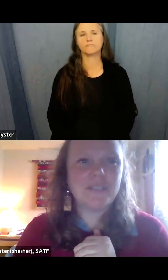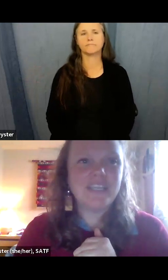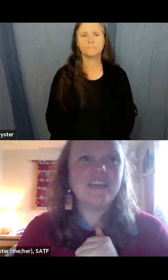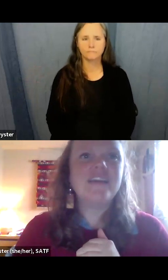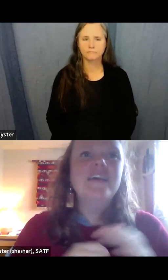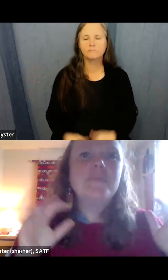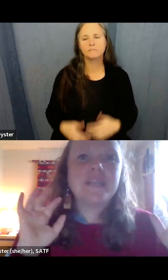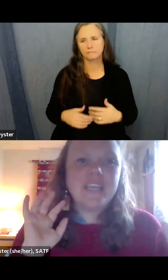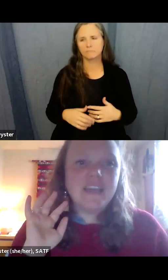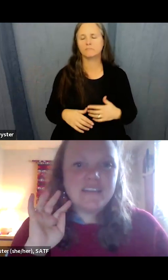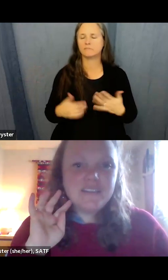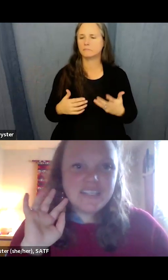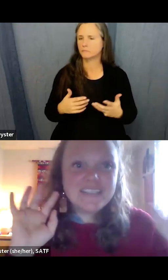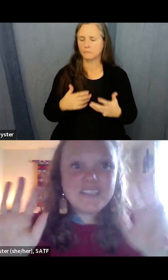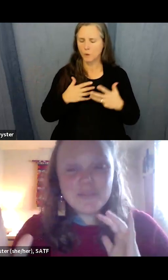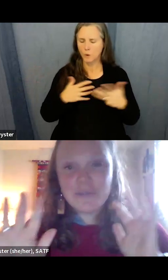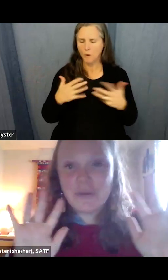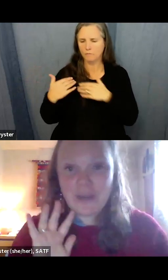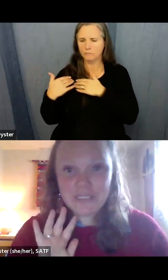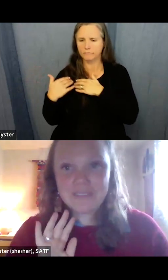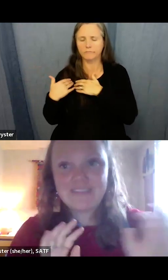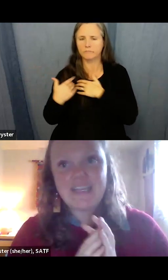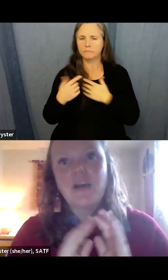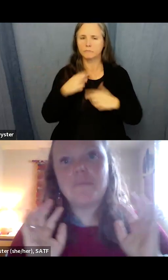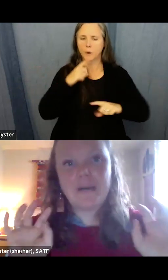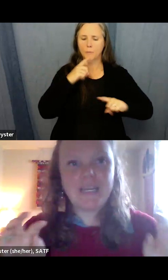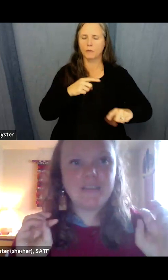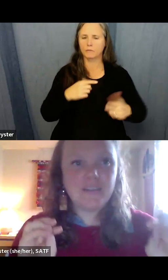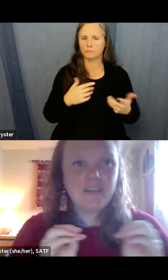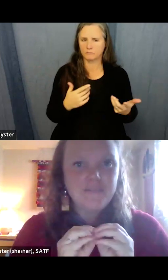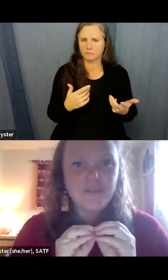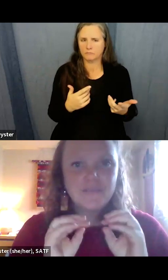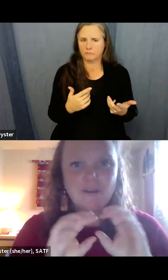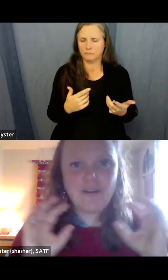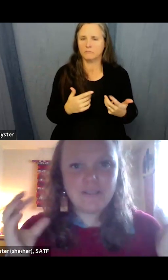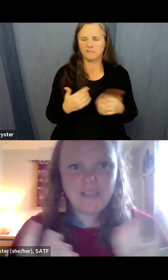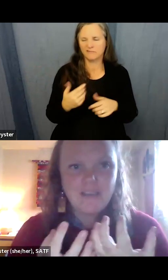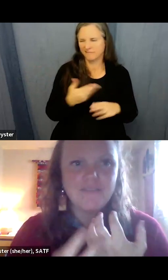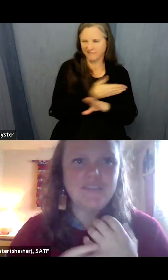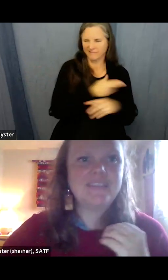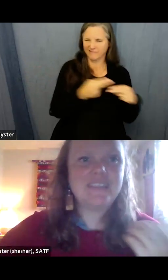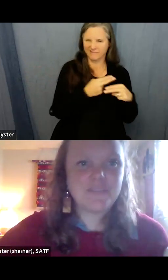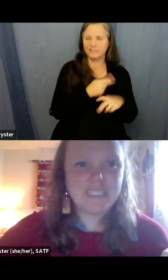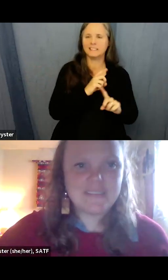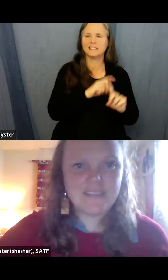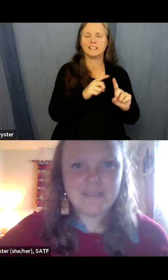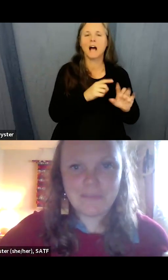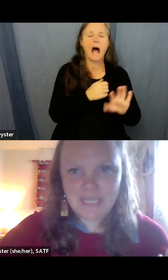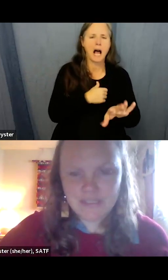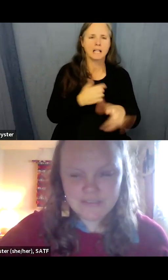much deeper in that. But again, there are different requirements set out by law for all of these